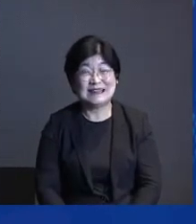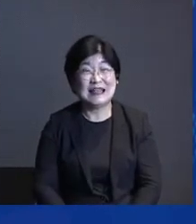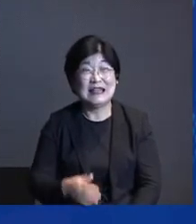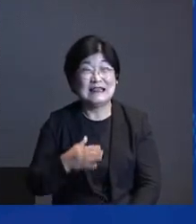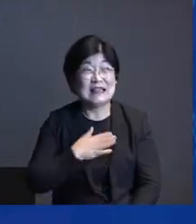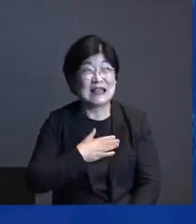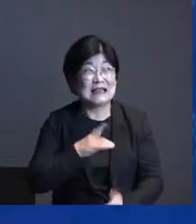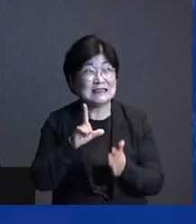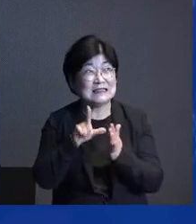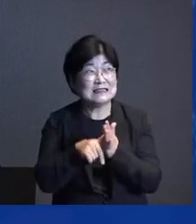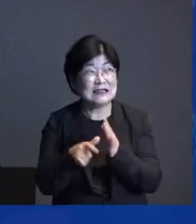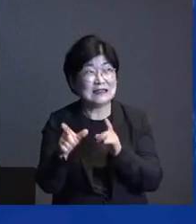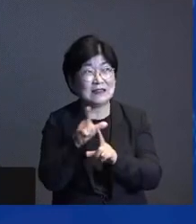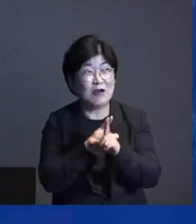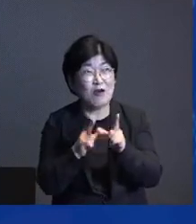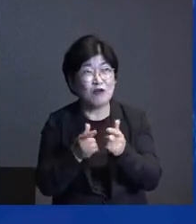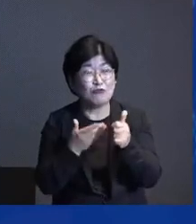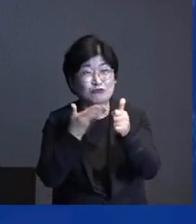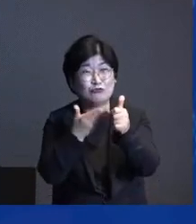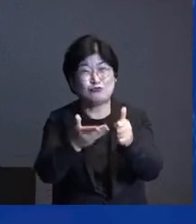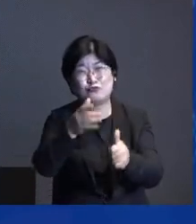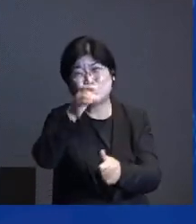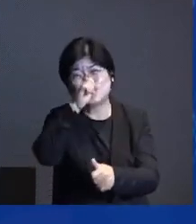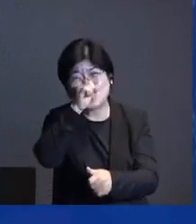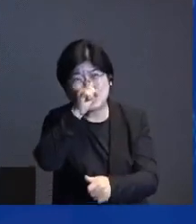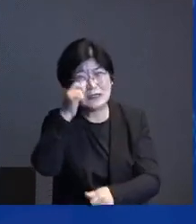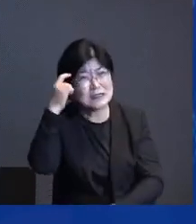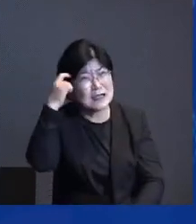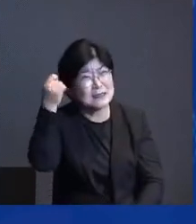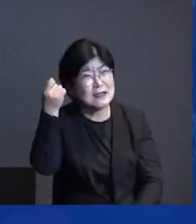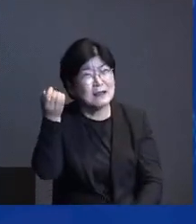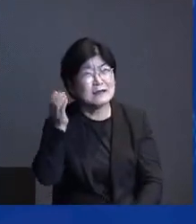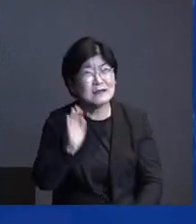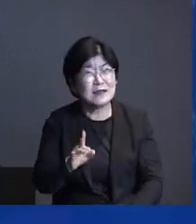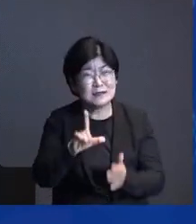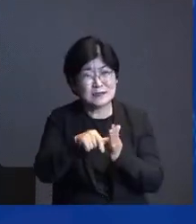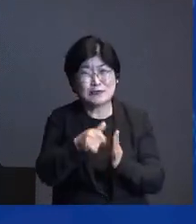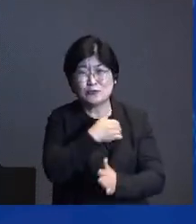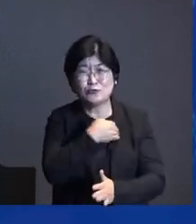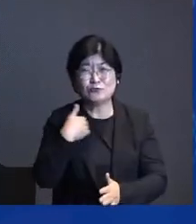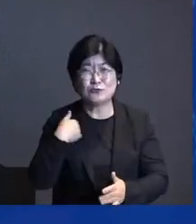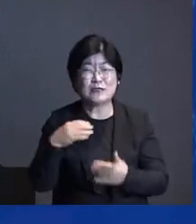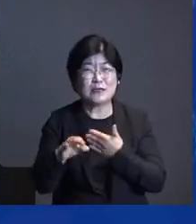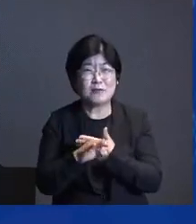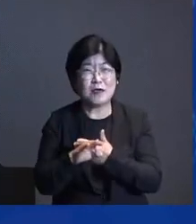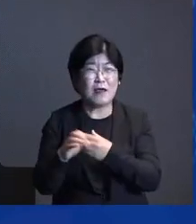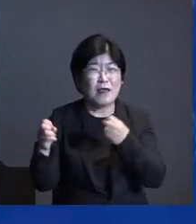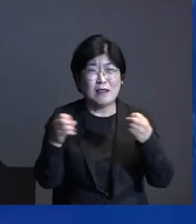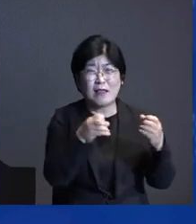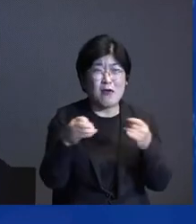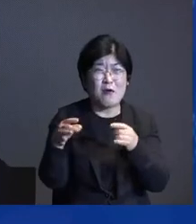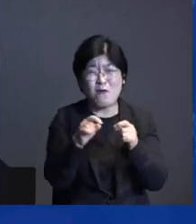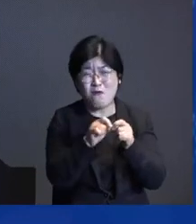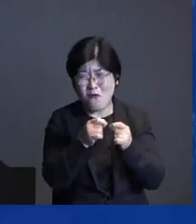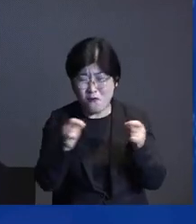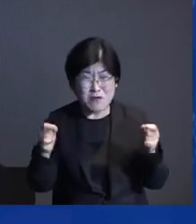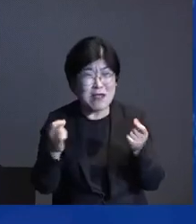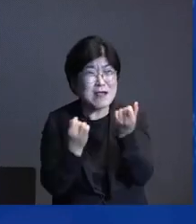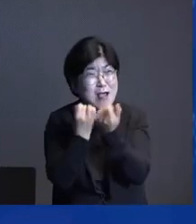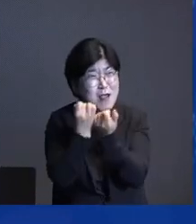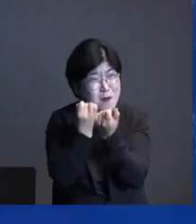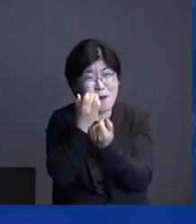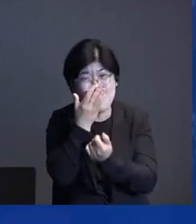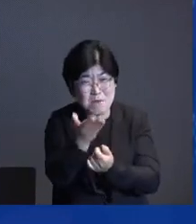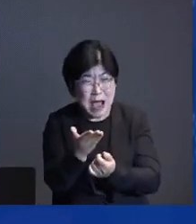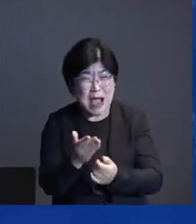time to explore and learn more about these projects, but I'm sure that we will keep in